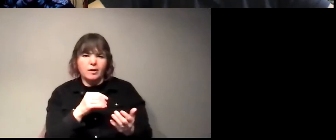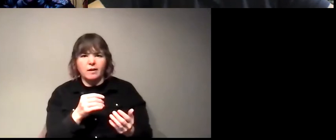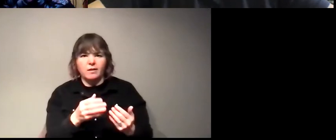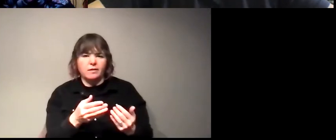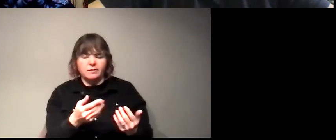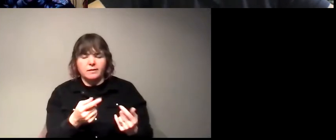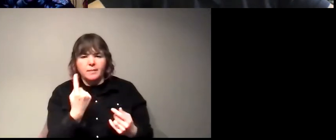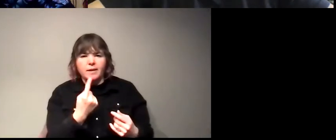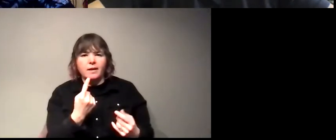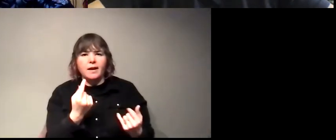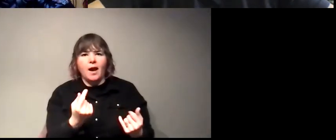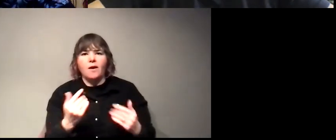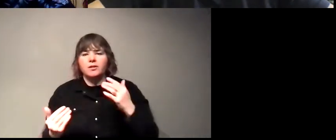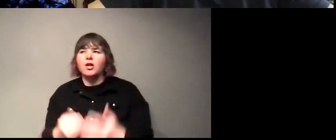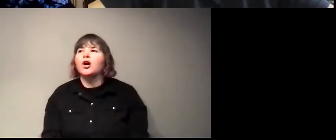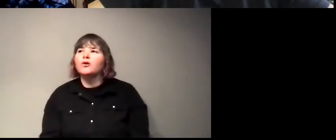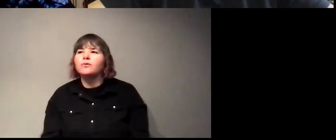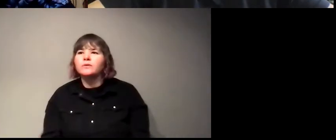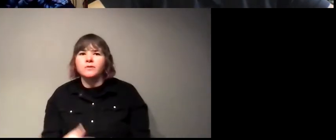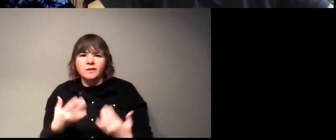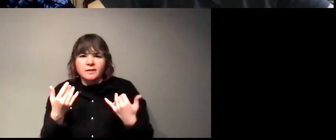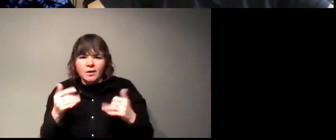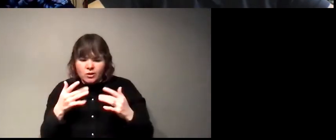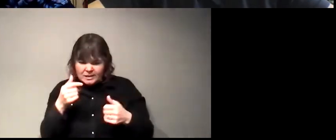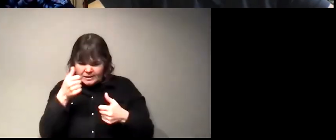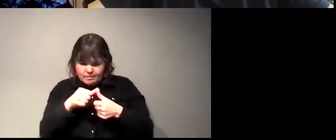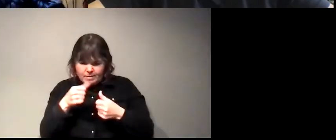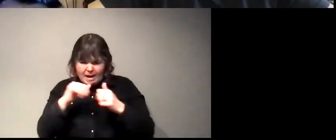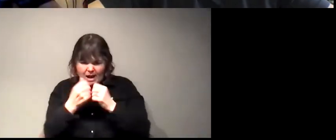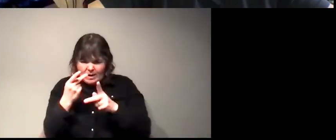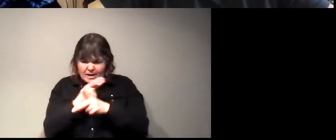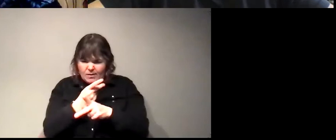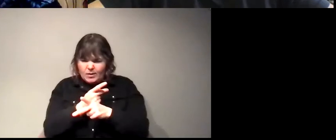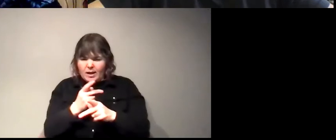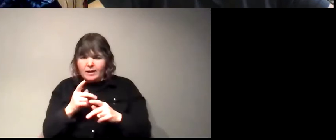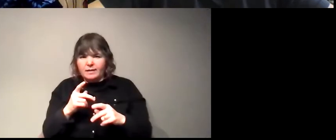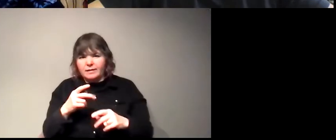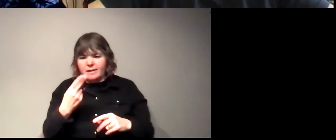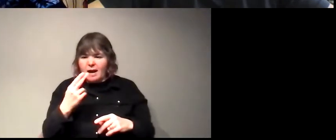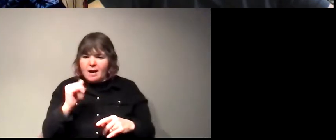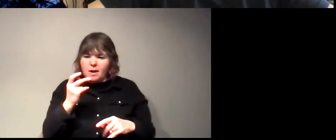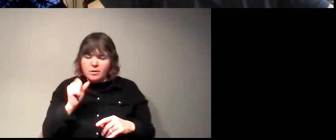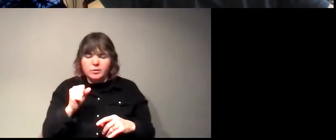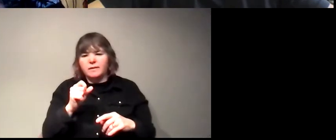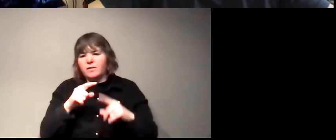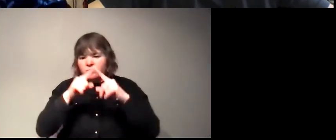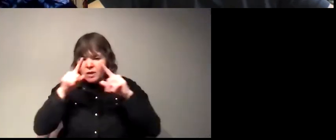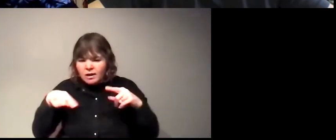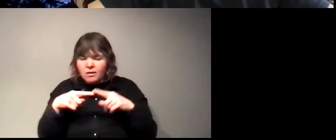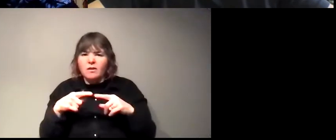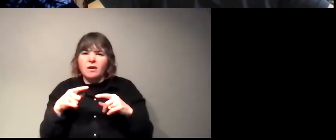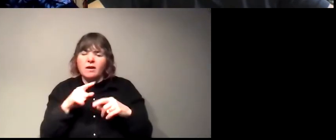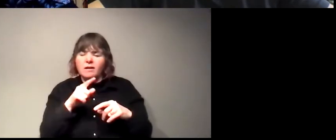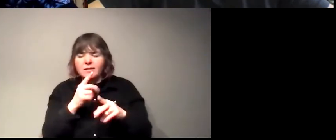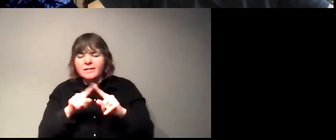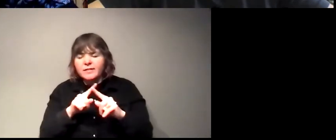thing? And now as an adult, I'm like desperately trying to remember how to calculate like the hypotenuse of a triangle and like all sorts of